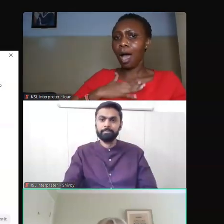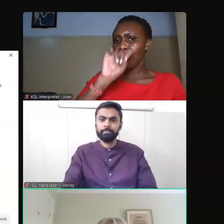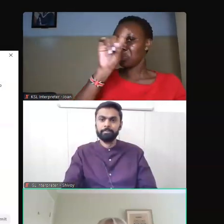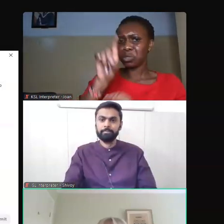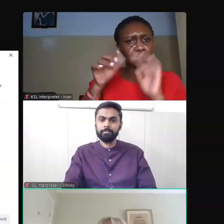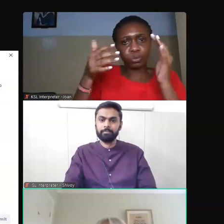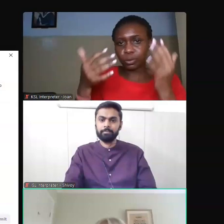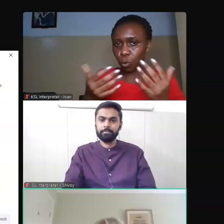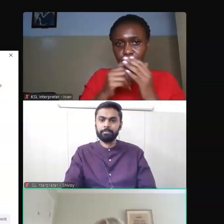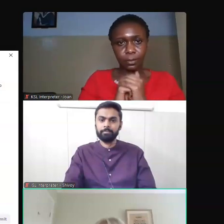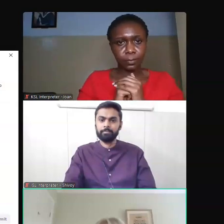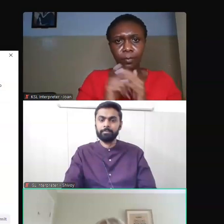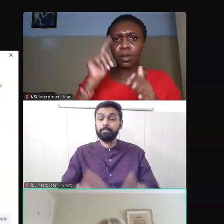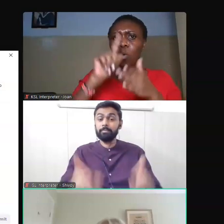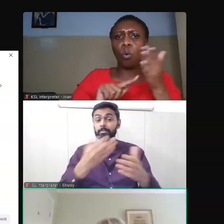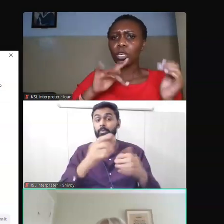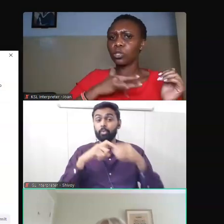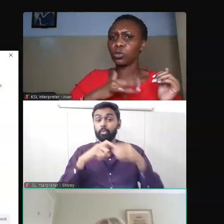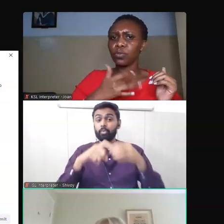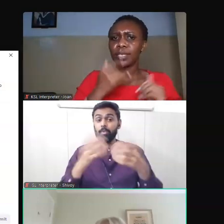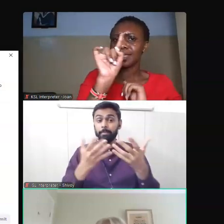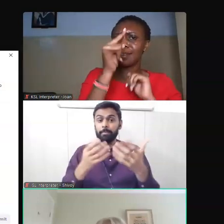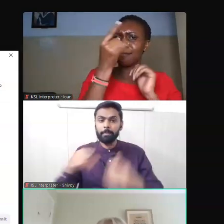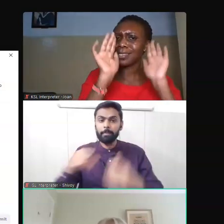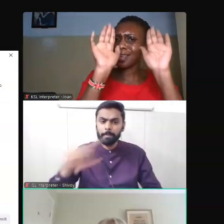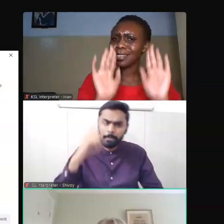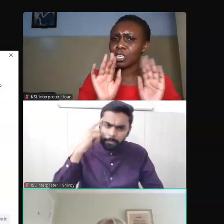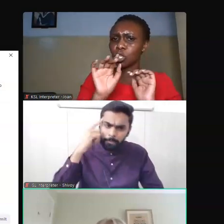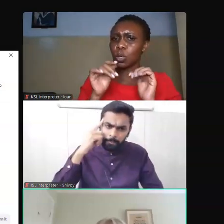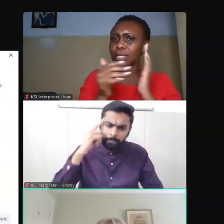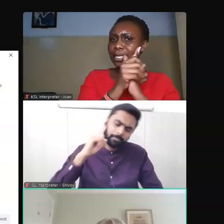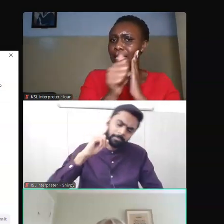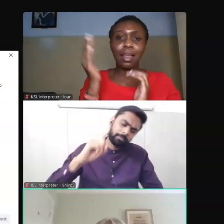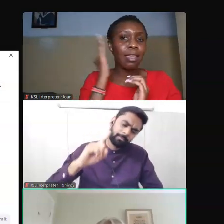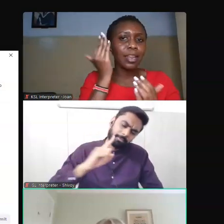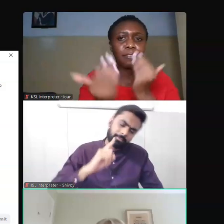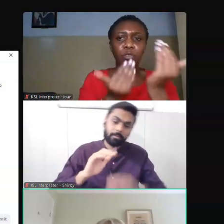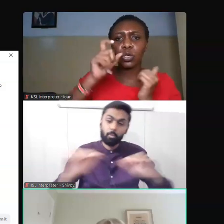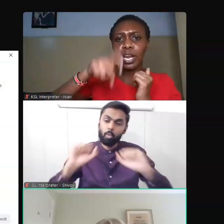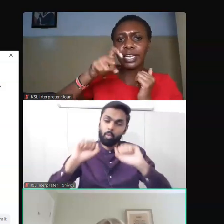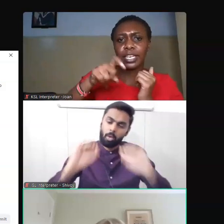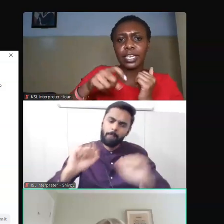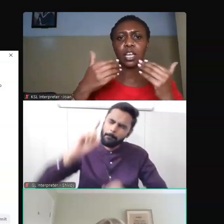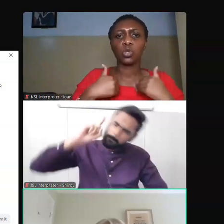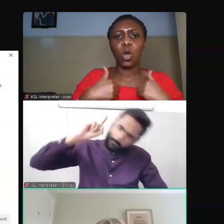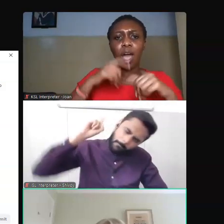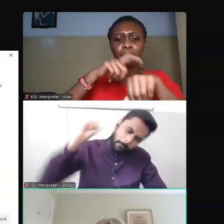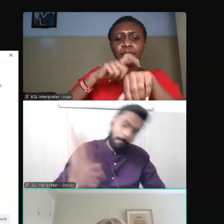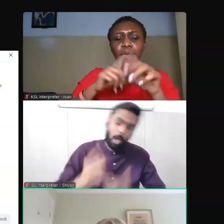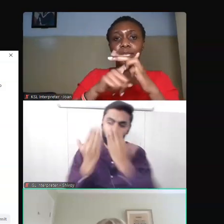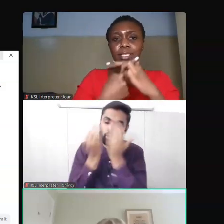is, what do you feel is the first essential skill deaf children need to have on starting